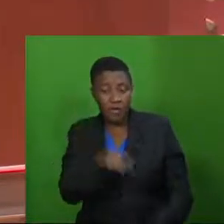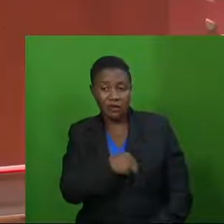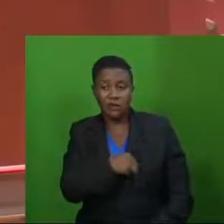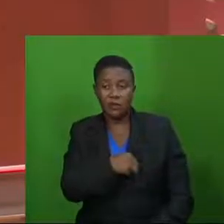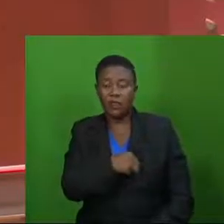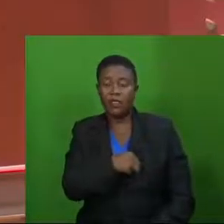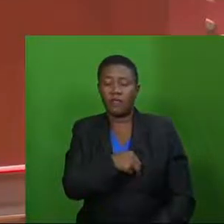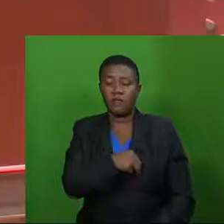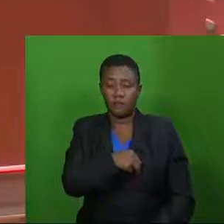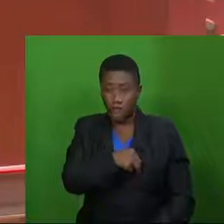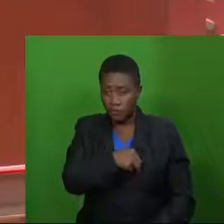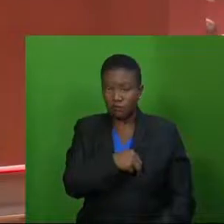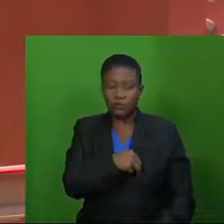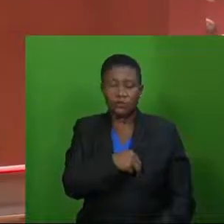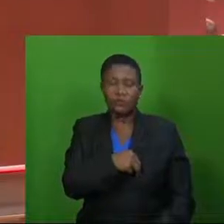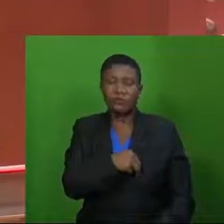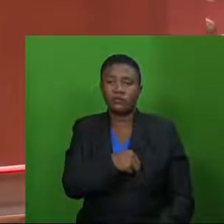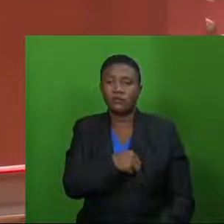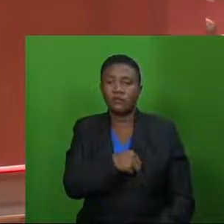Speaker,